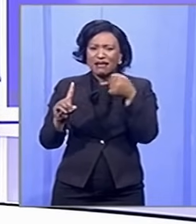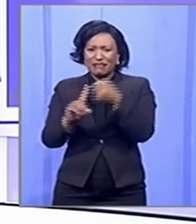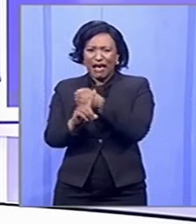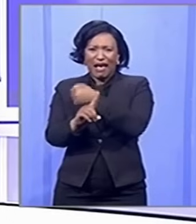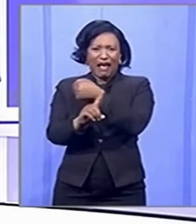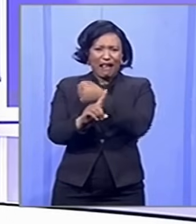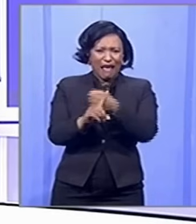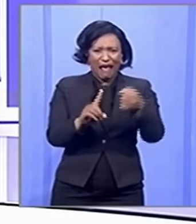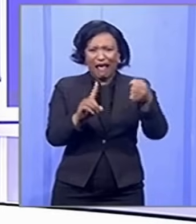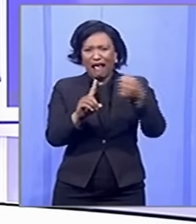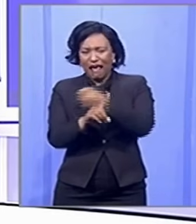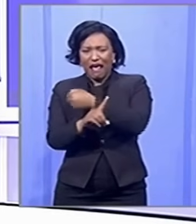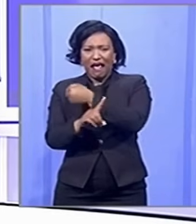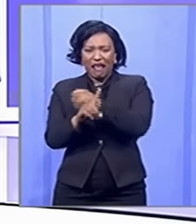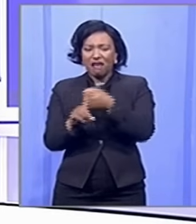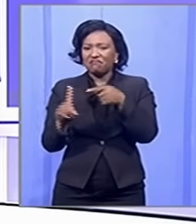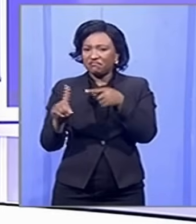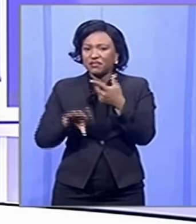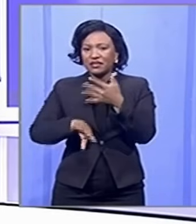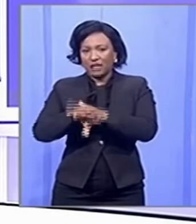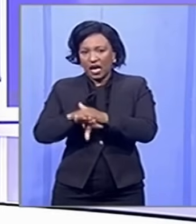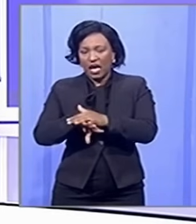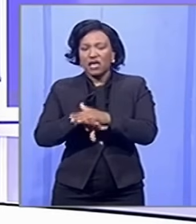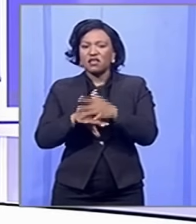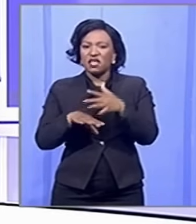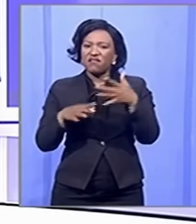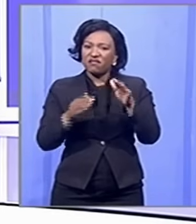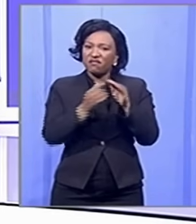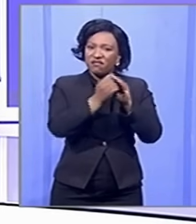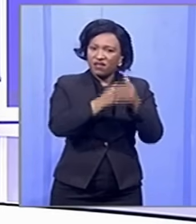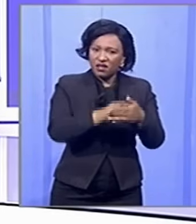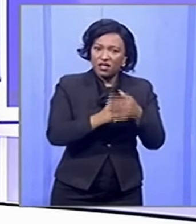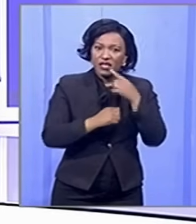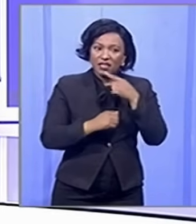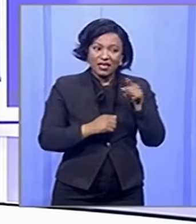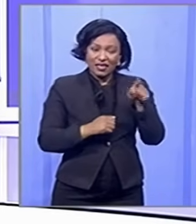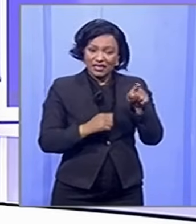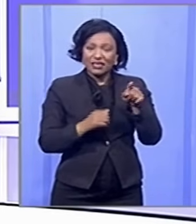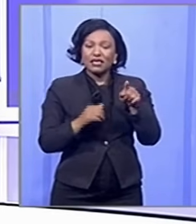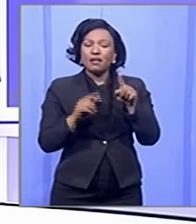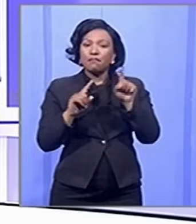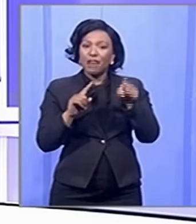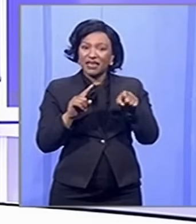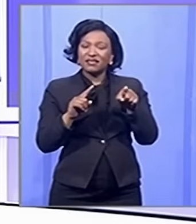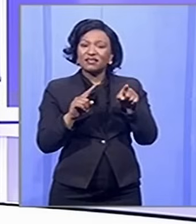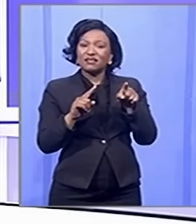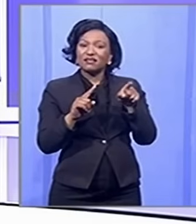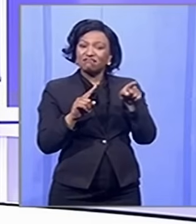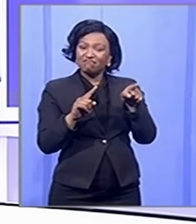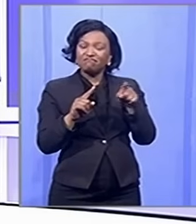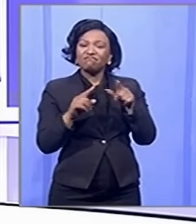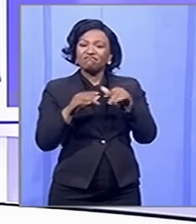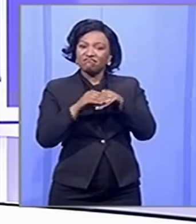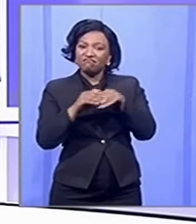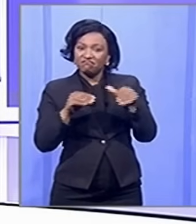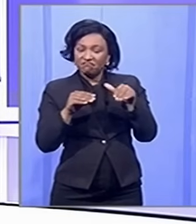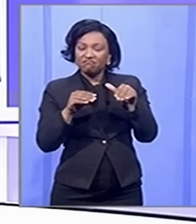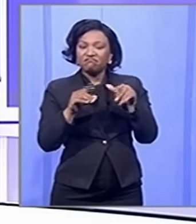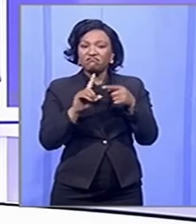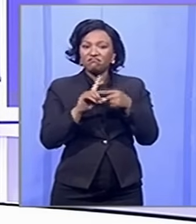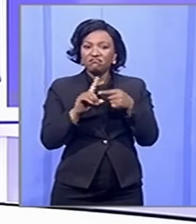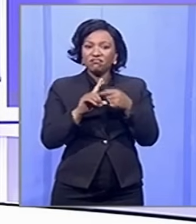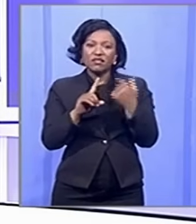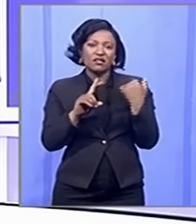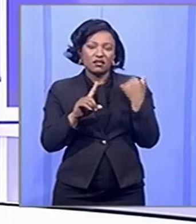katwa ke lesogana la gagwe ba nyaka gore a golegwe ka pela. Lekgarebe leo le hlokafaletše bookelong